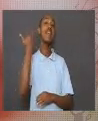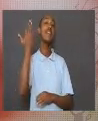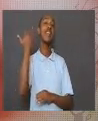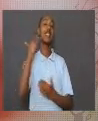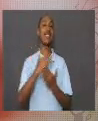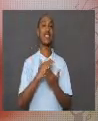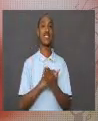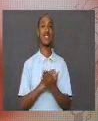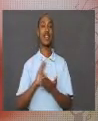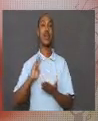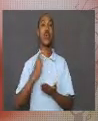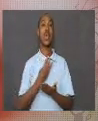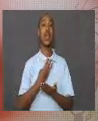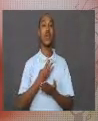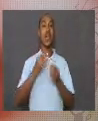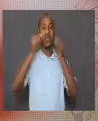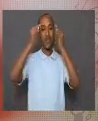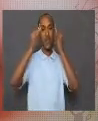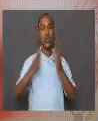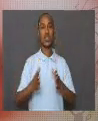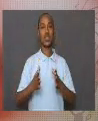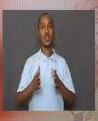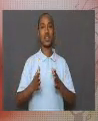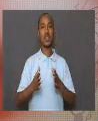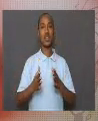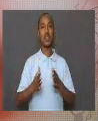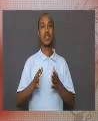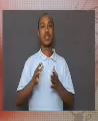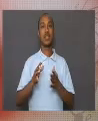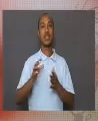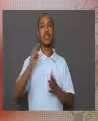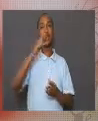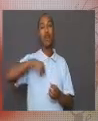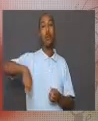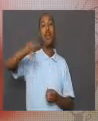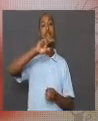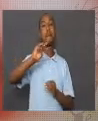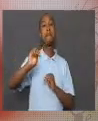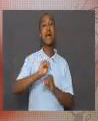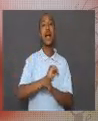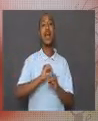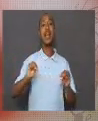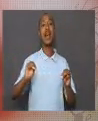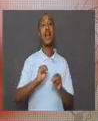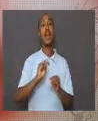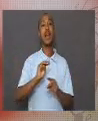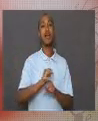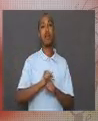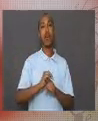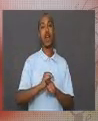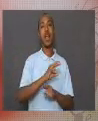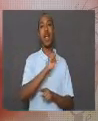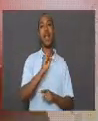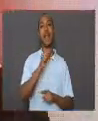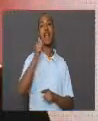lesson, we were introduced to the quantum mechanical model and its